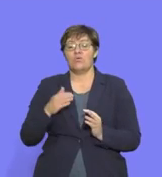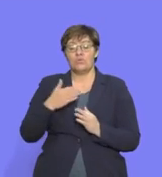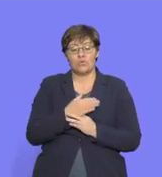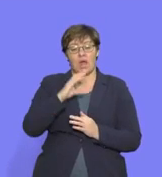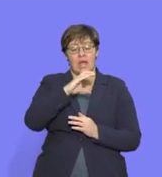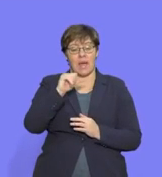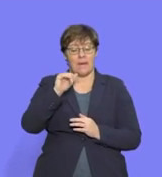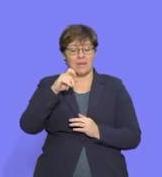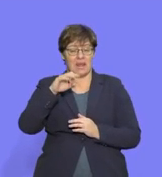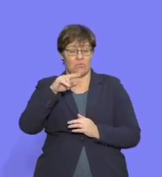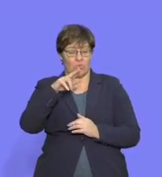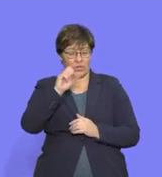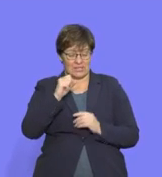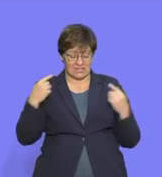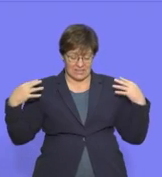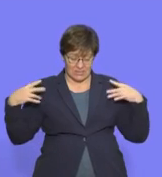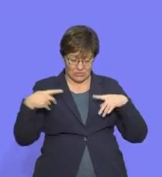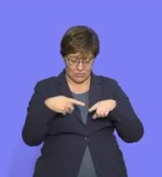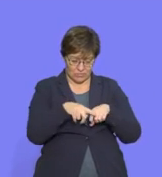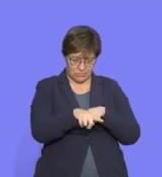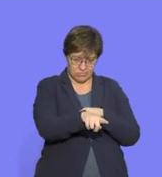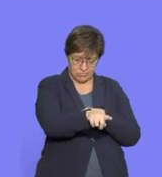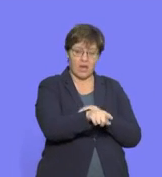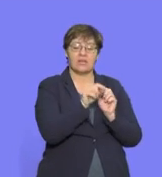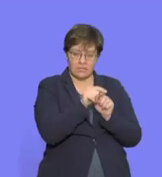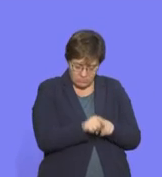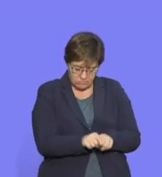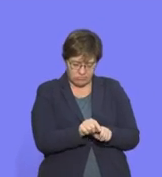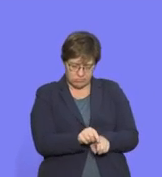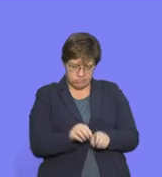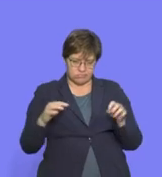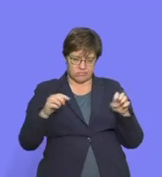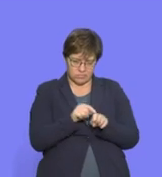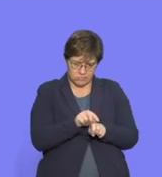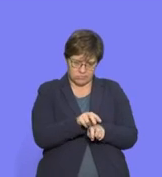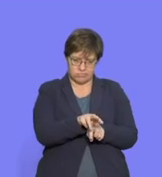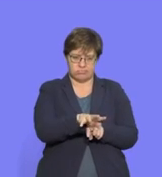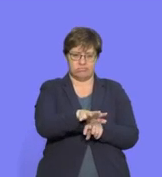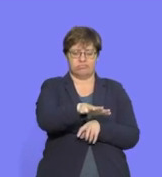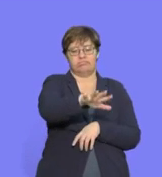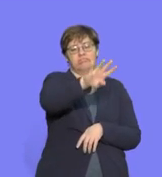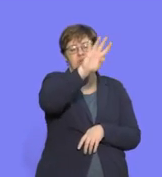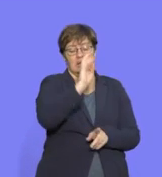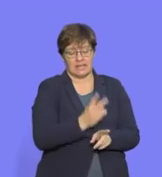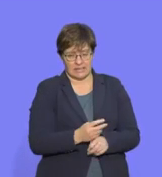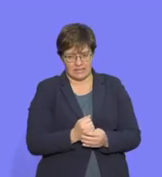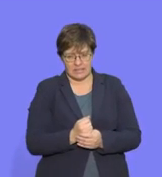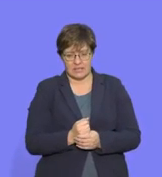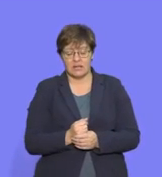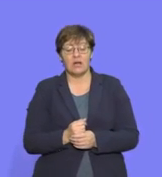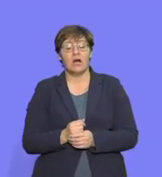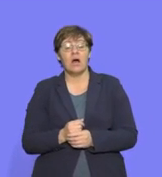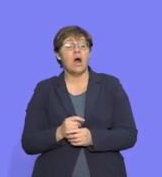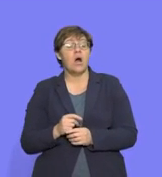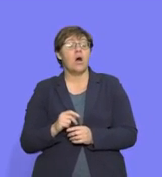in the capillaries, and then it carries on again. But what happens is this fluid